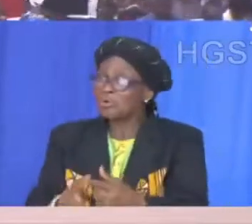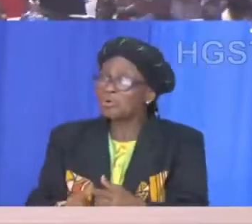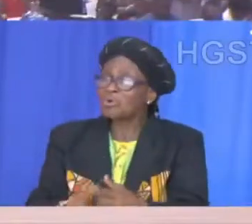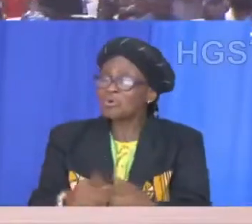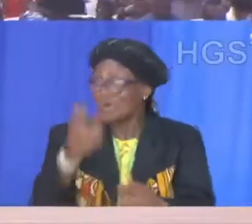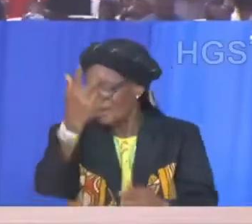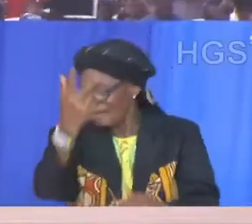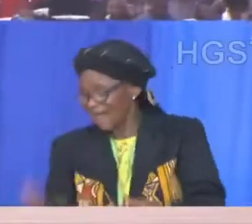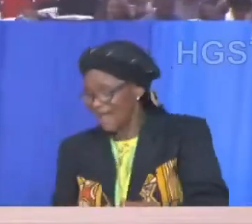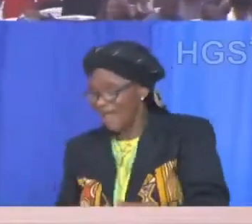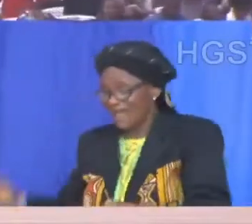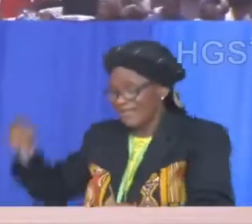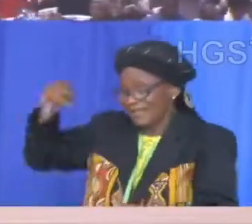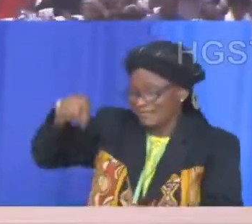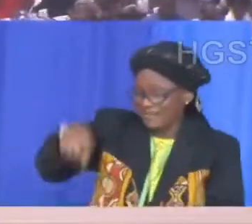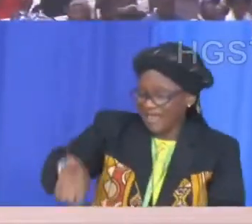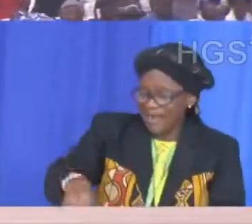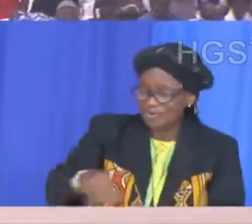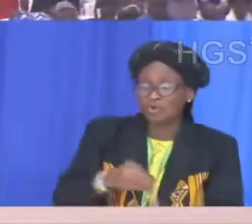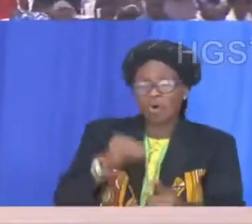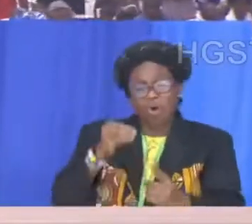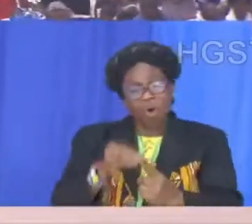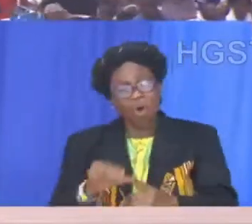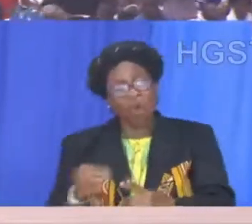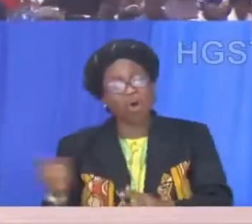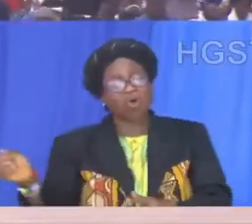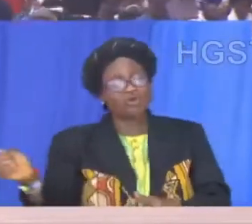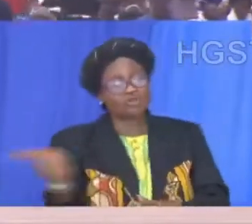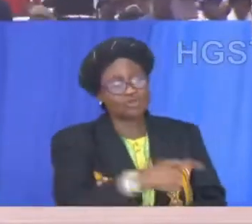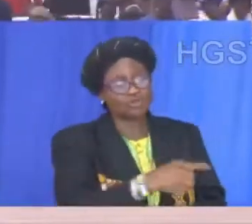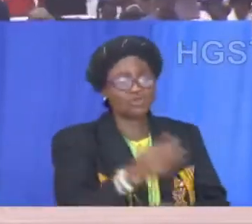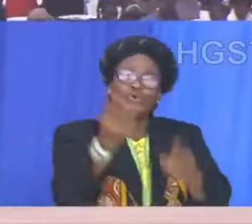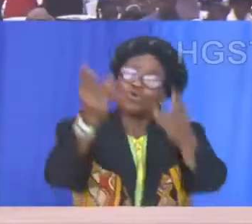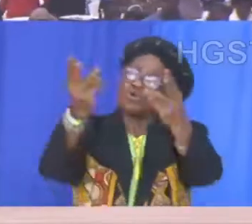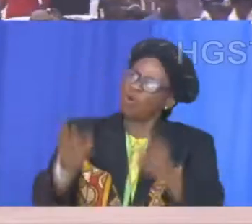to rejoice. Is there anyone here